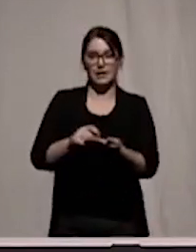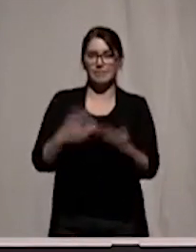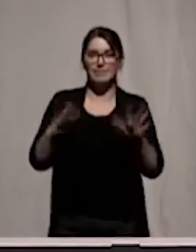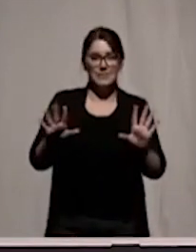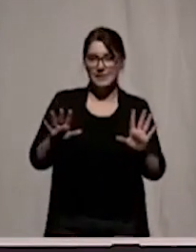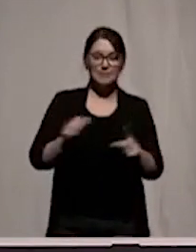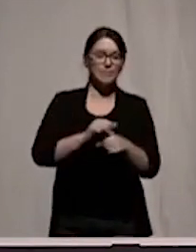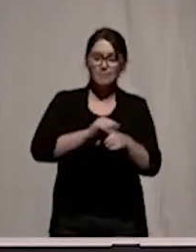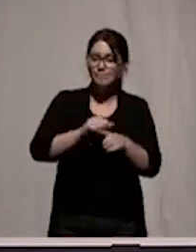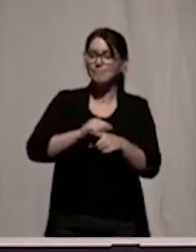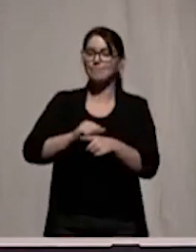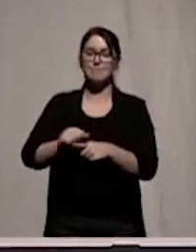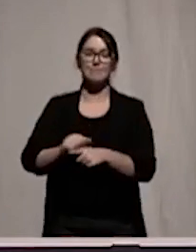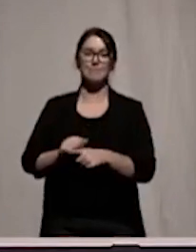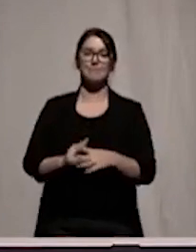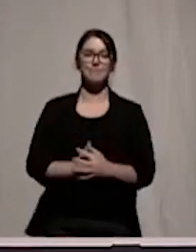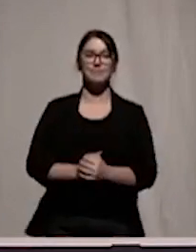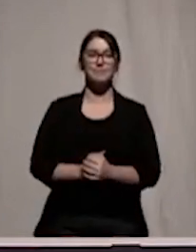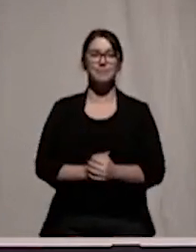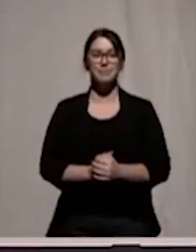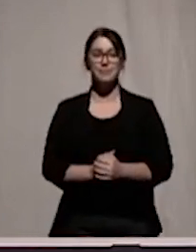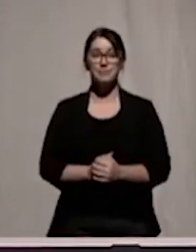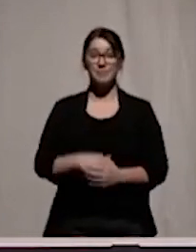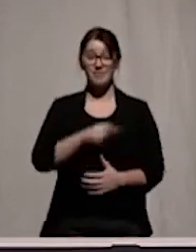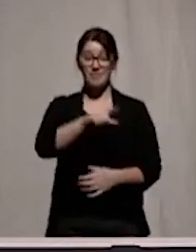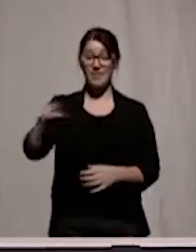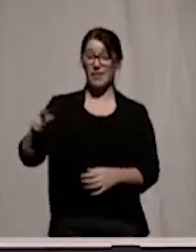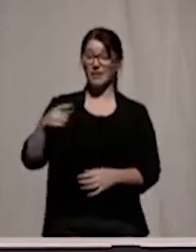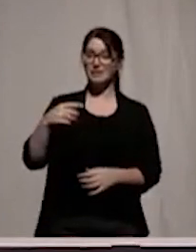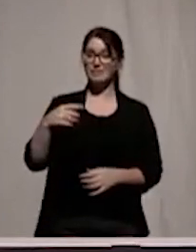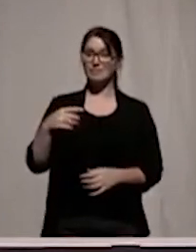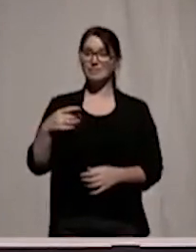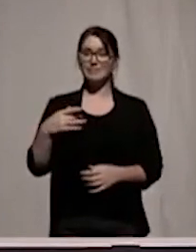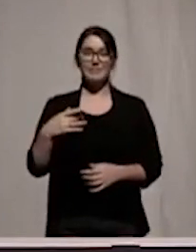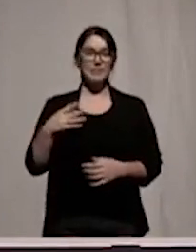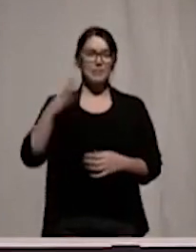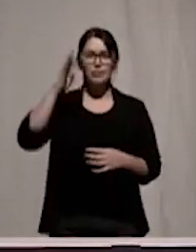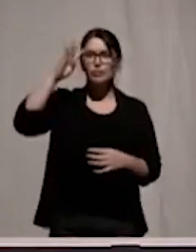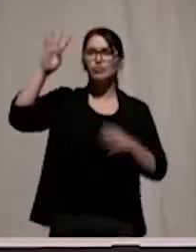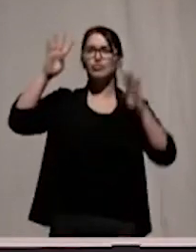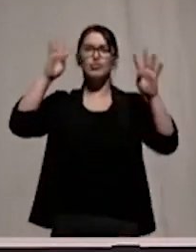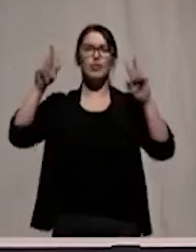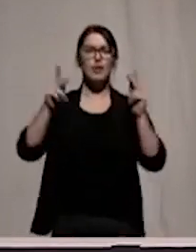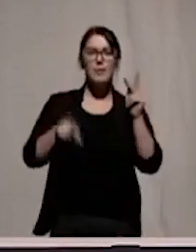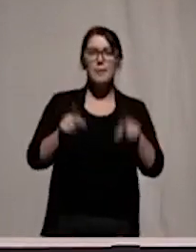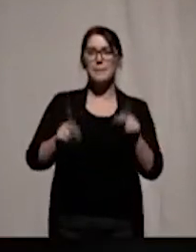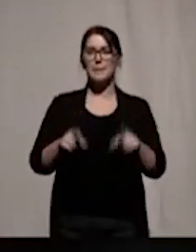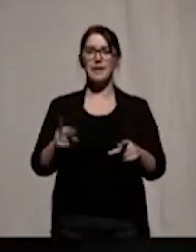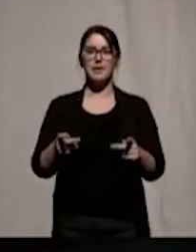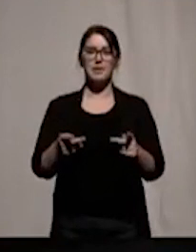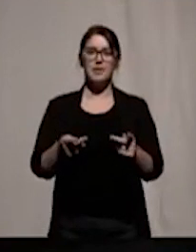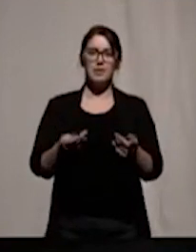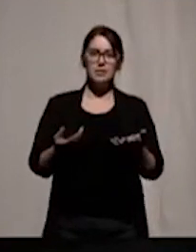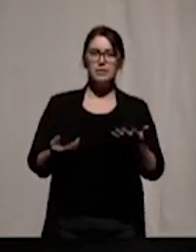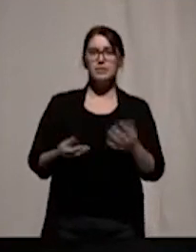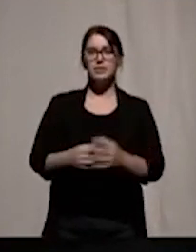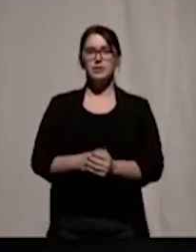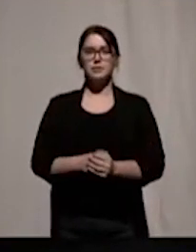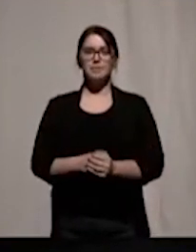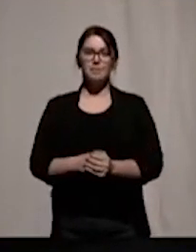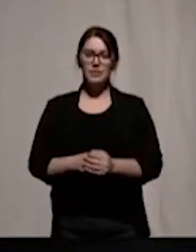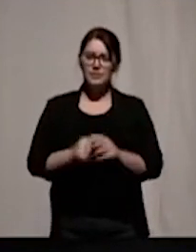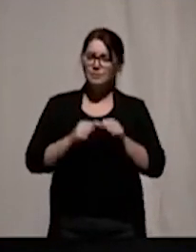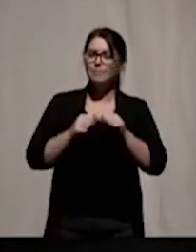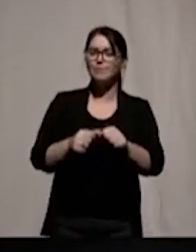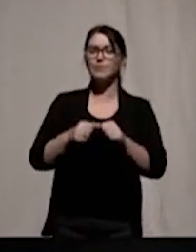it quickly. And all of you seem like very creative people, and all of you do have some form of writing in what you do already. So take that and then expand on that